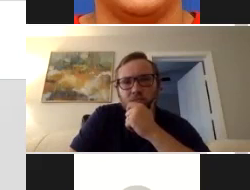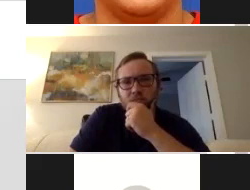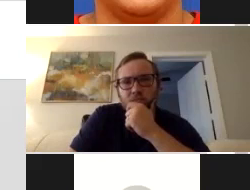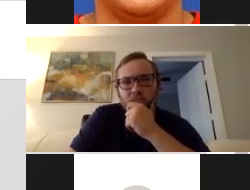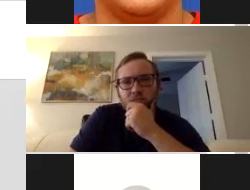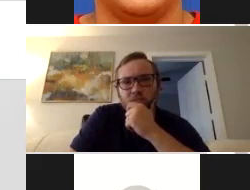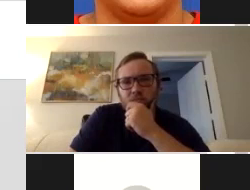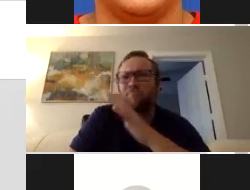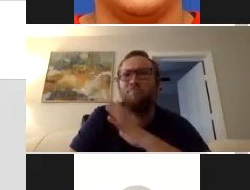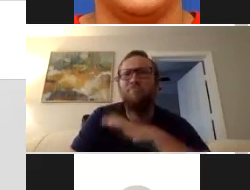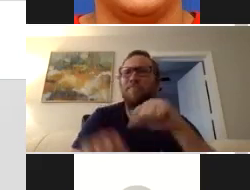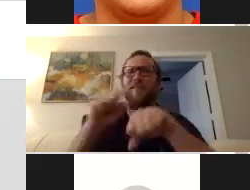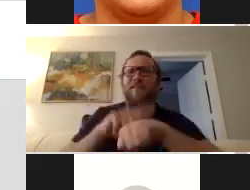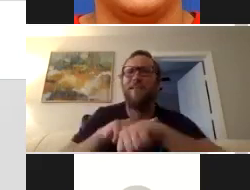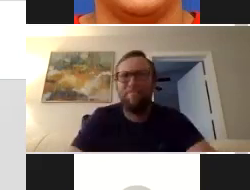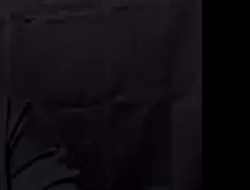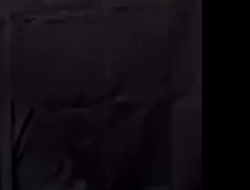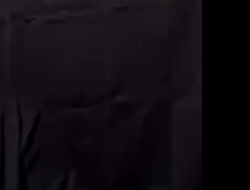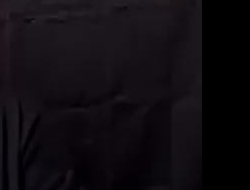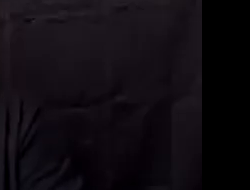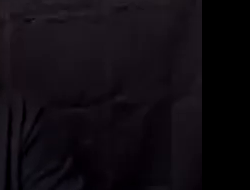I'm gonna close that,